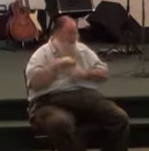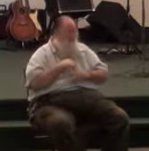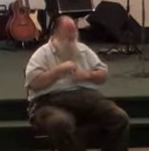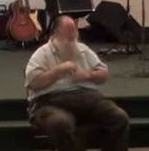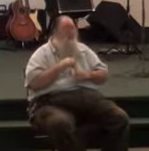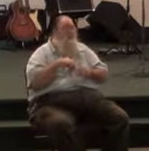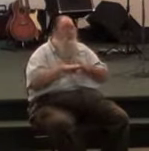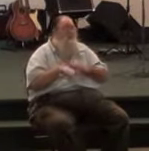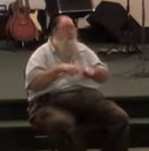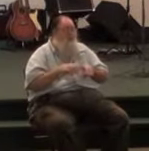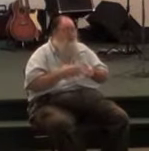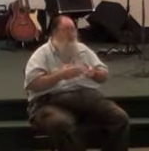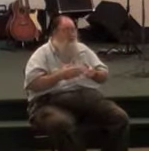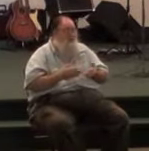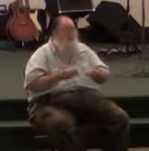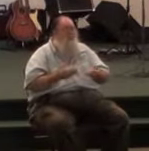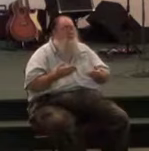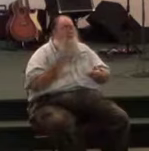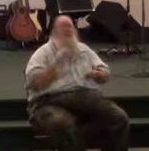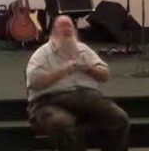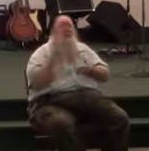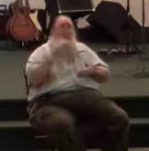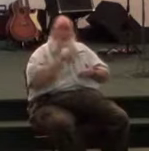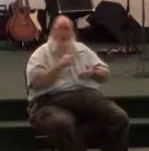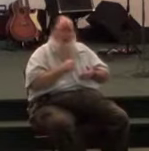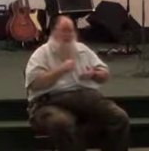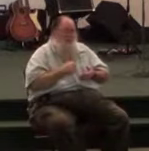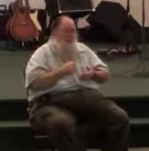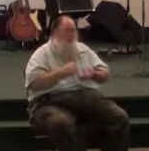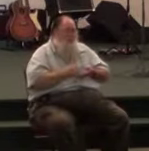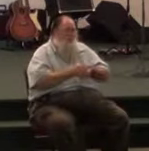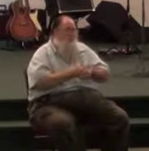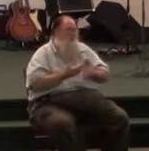through. Are we in it together? Yes. Can we do it?